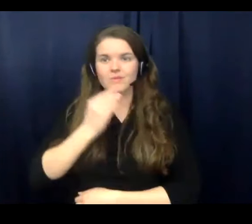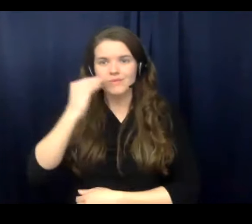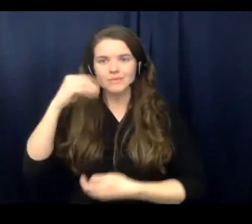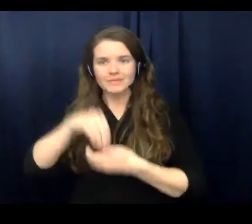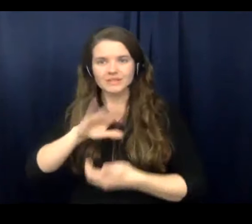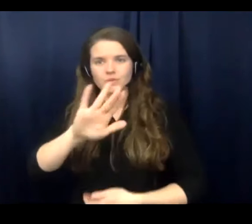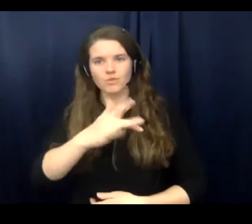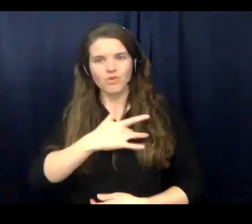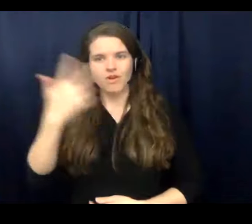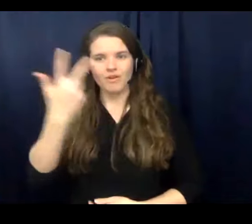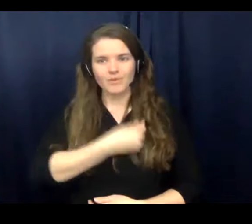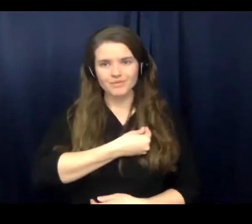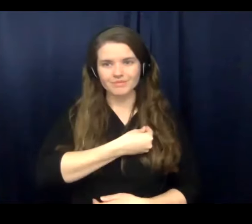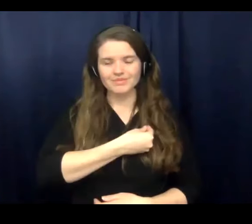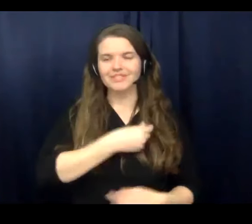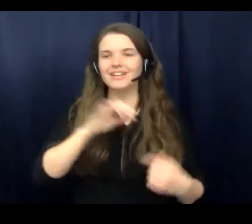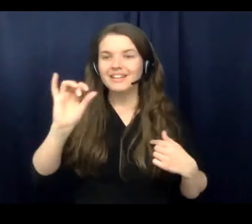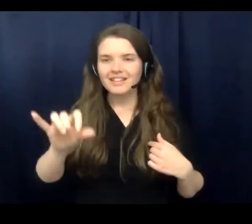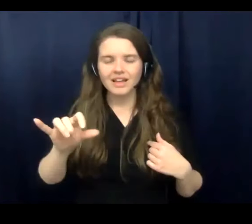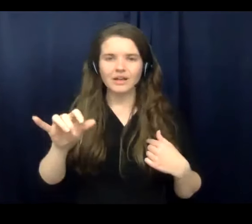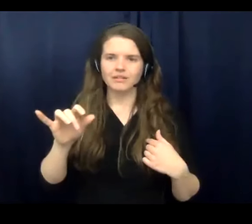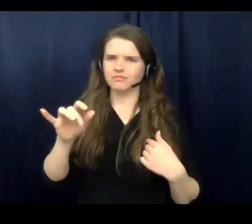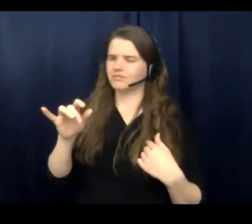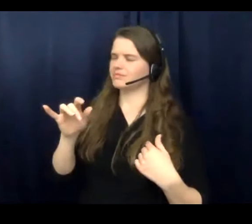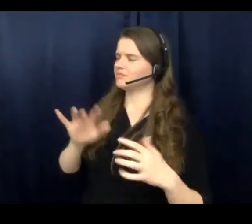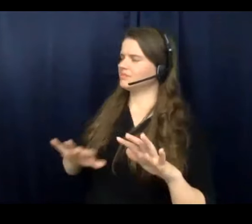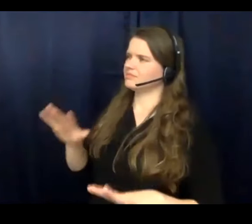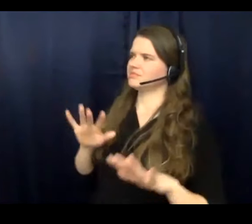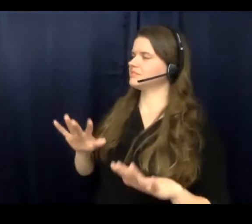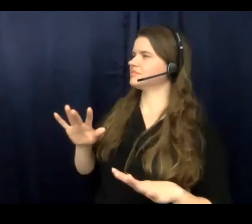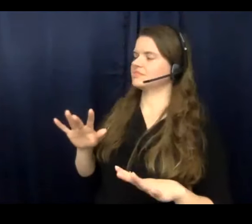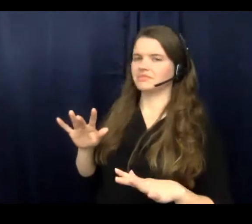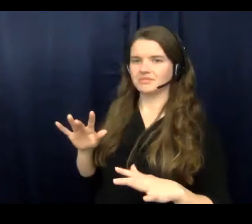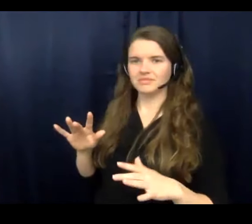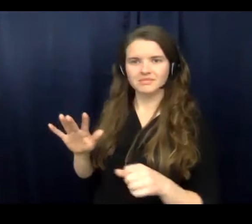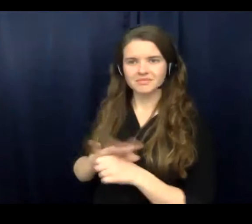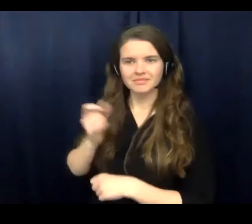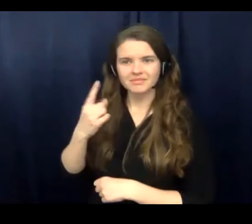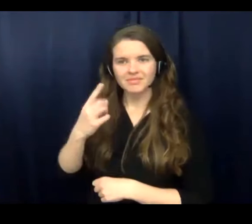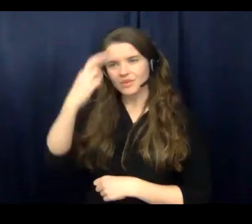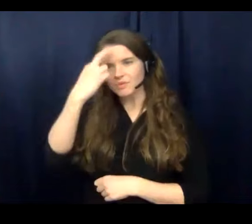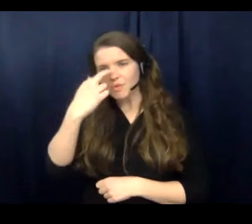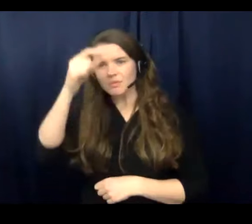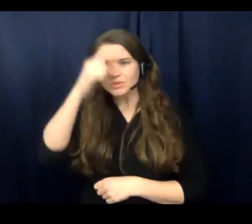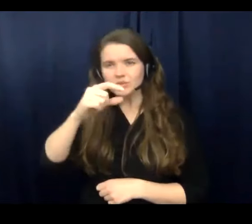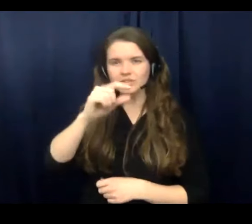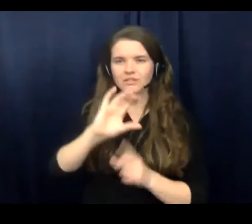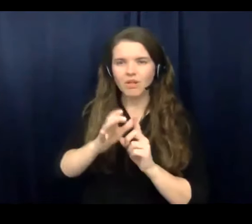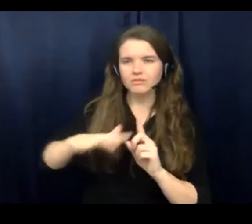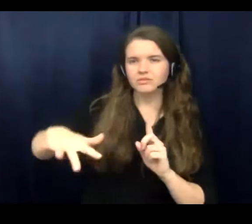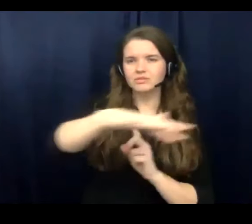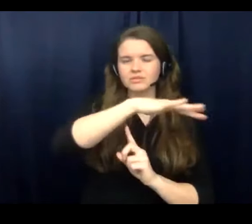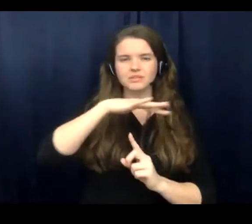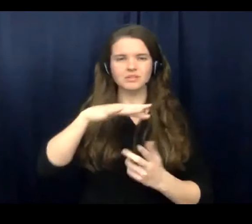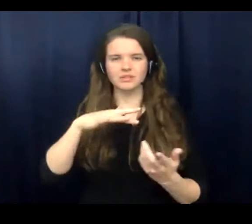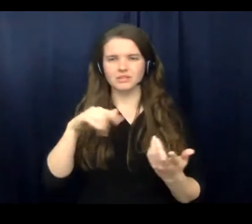hearts. And this was just so far, so foreign to them. And think of it, the Roman and Greek culture that surrounded them at the time, this